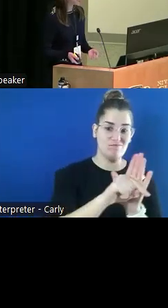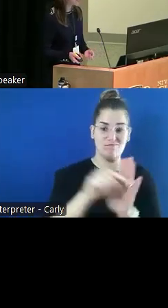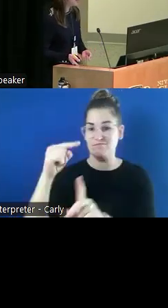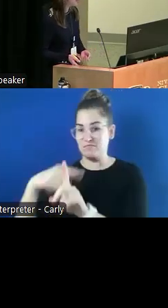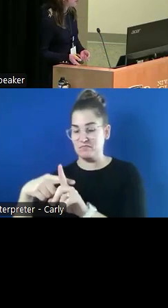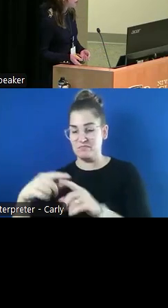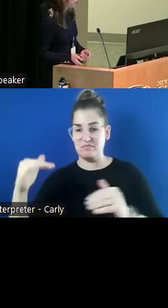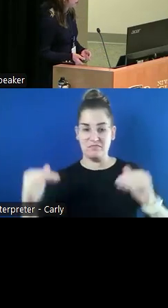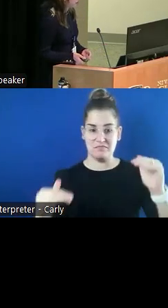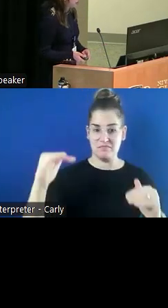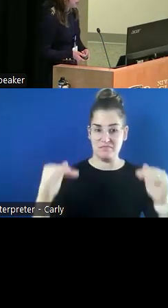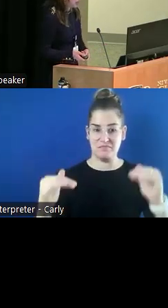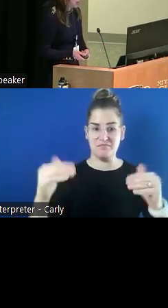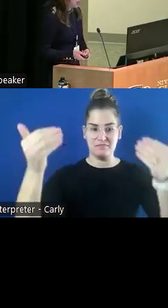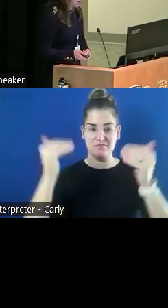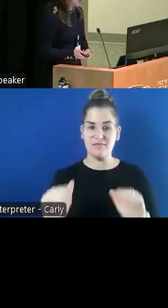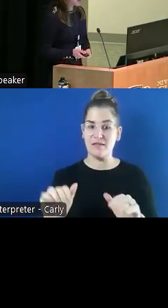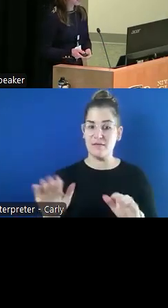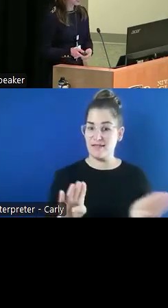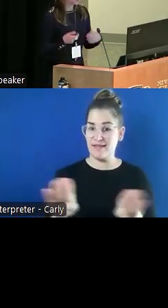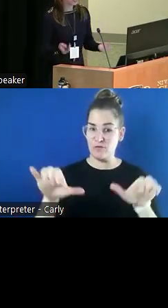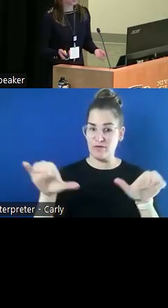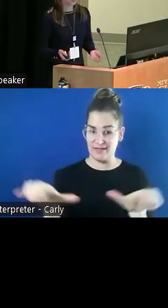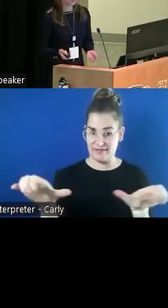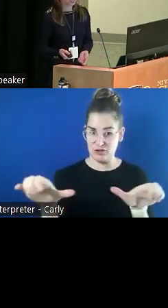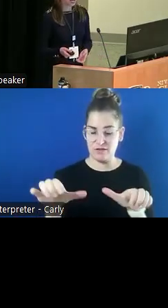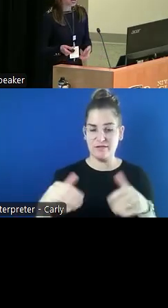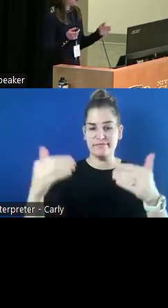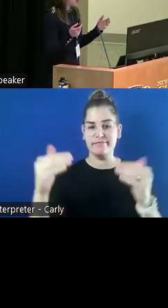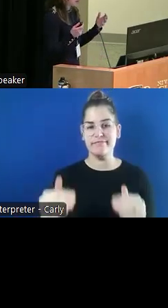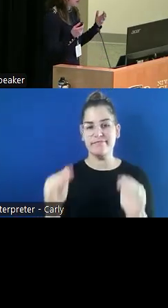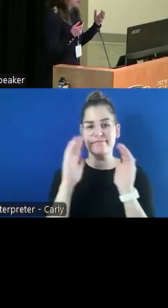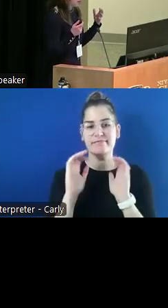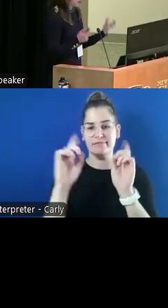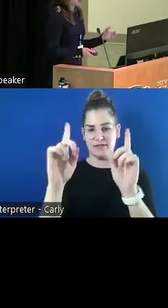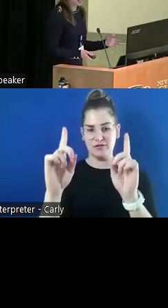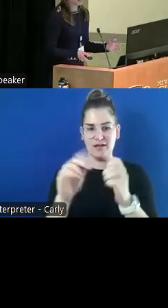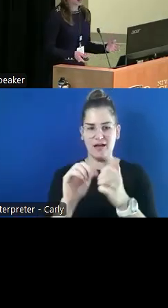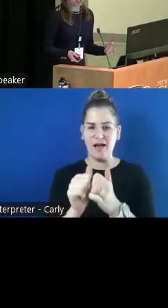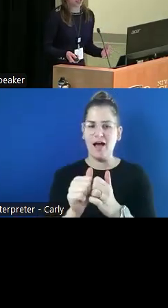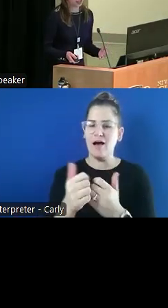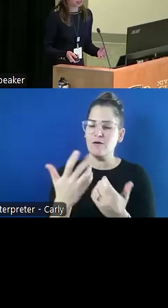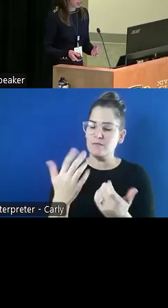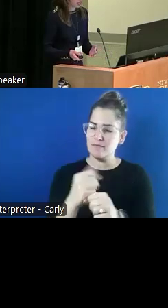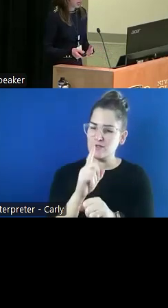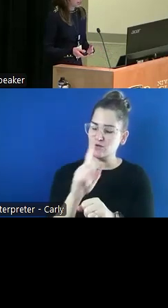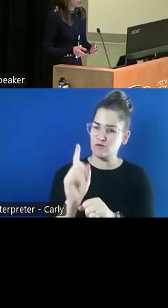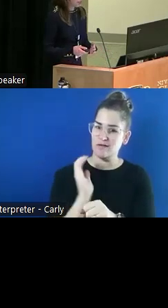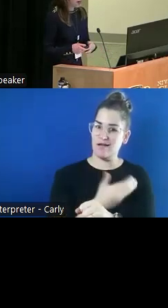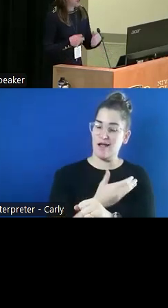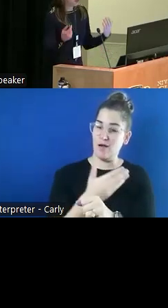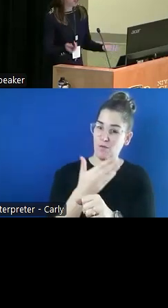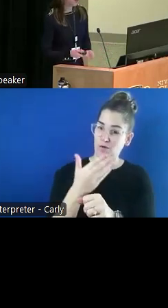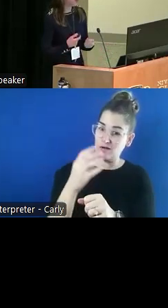behavioral activation component, and then there's education on how we can optimize cognition